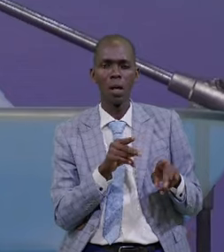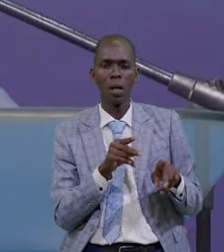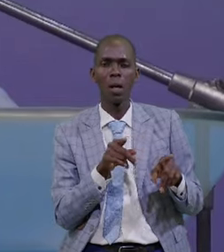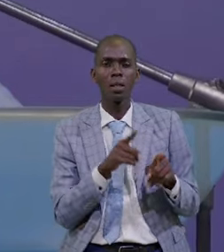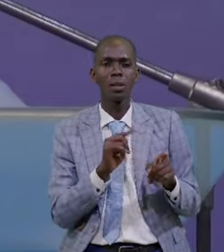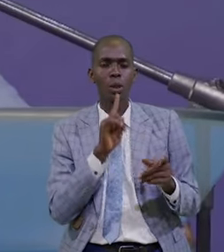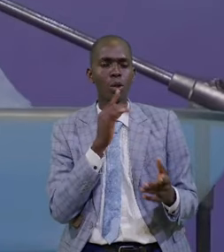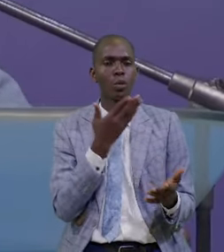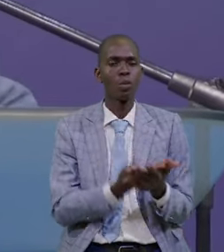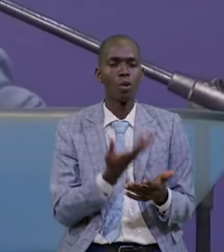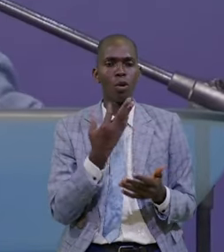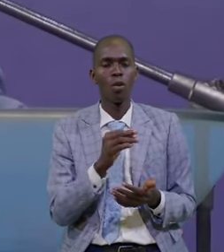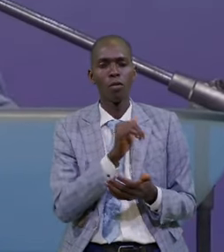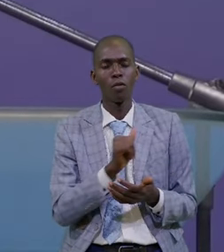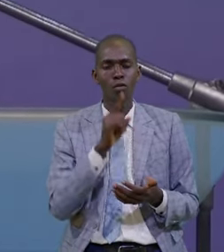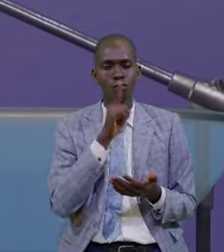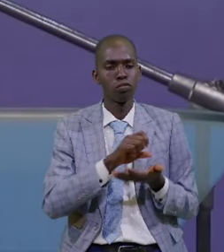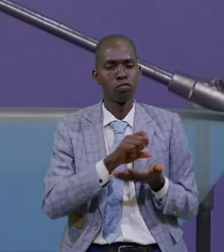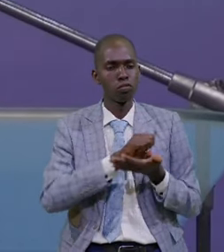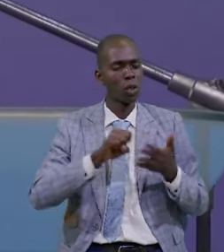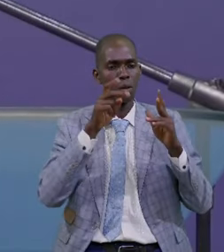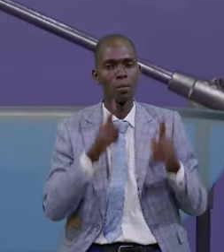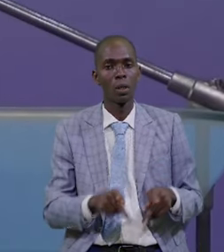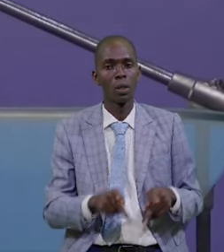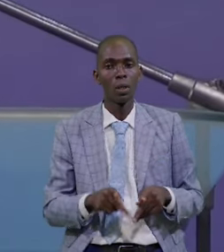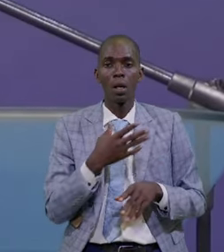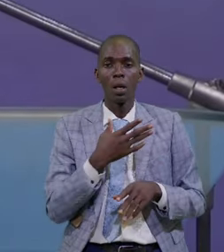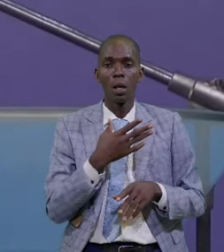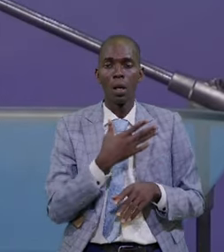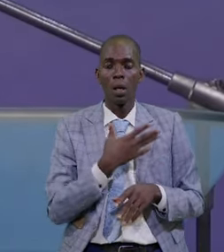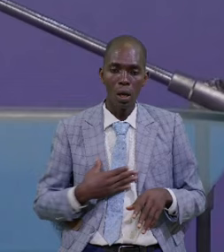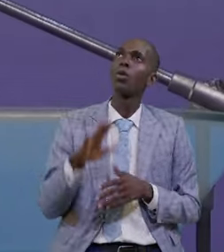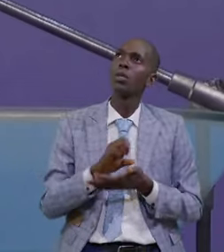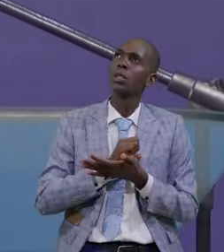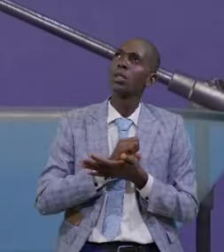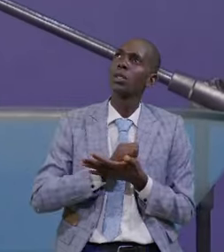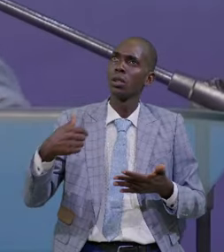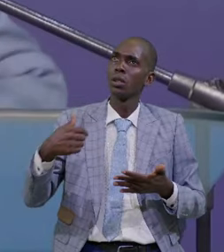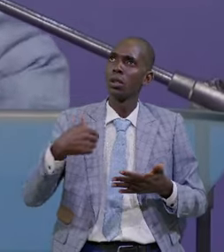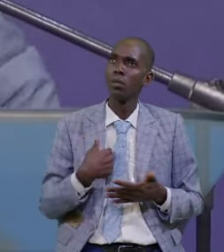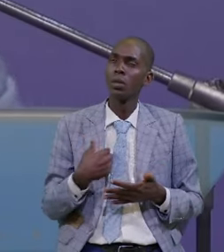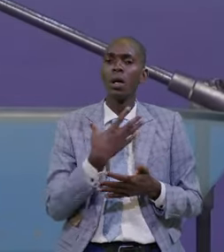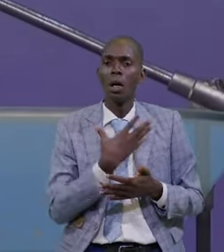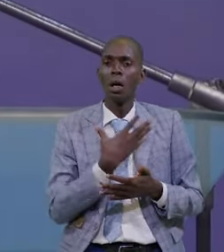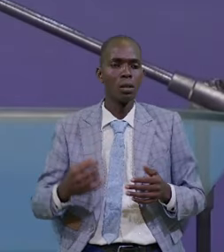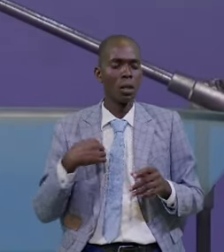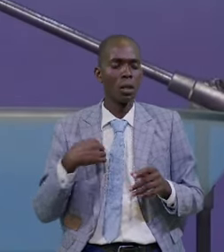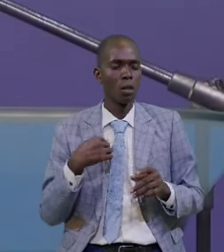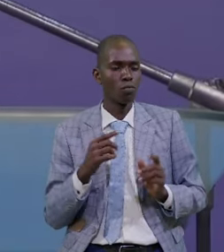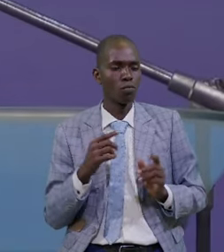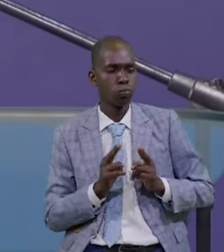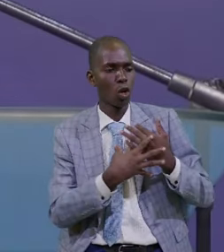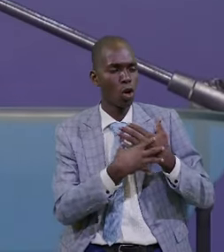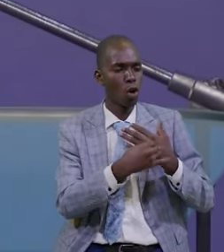his sanctification. And so, God, sanctify me, and you don't wait until he sanctifies you. I put